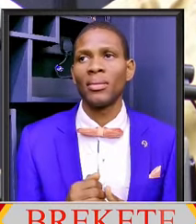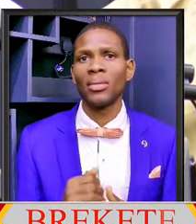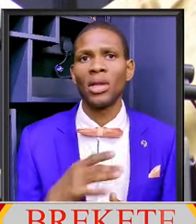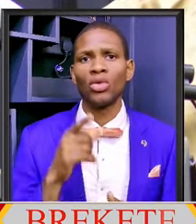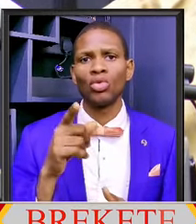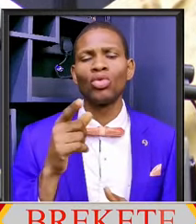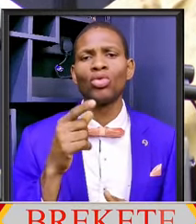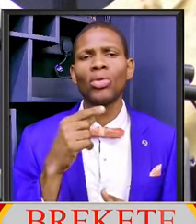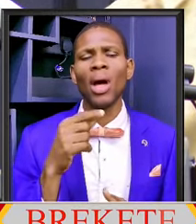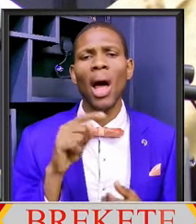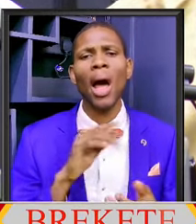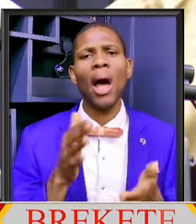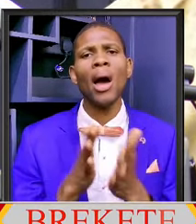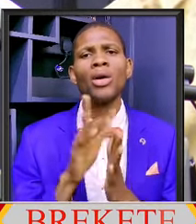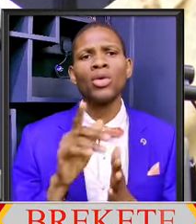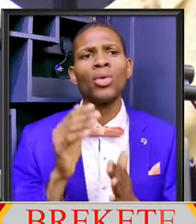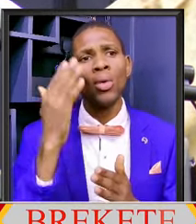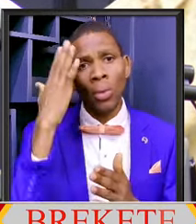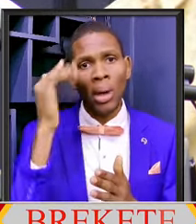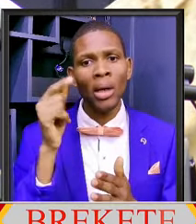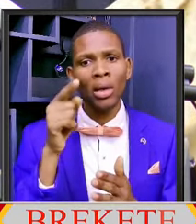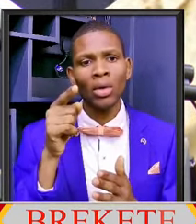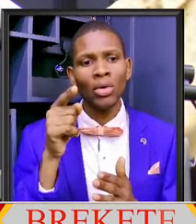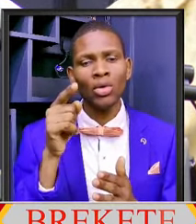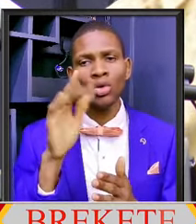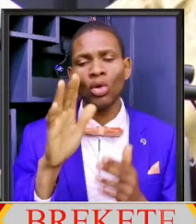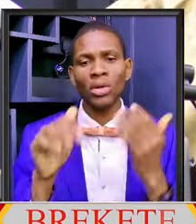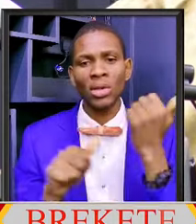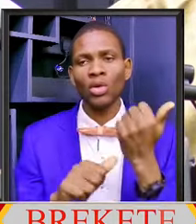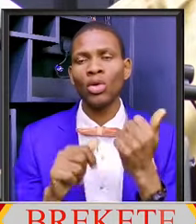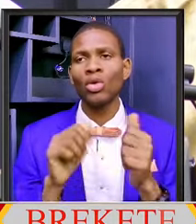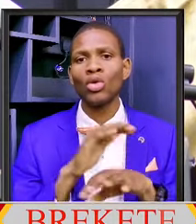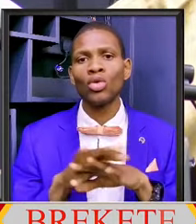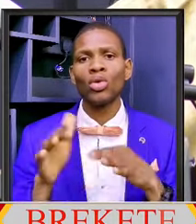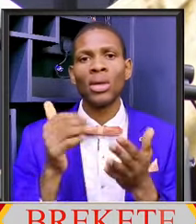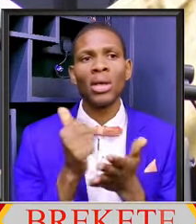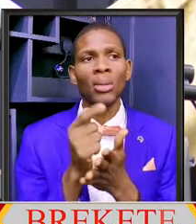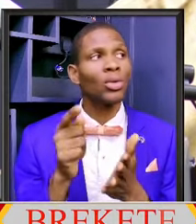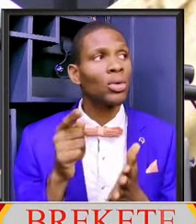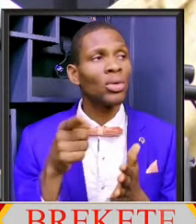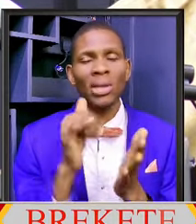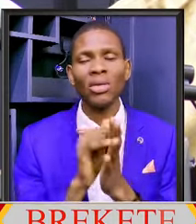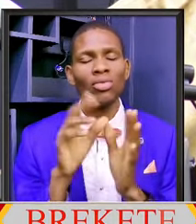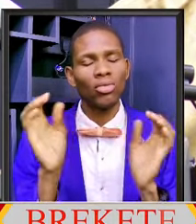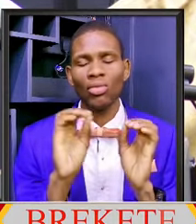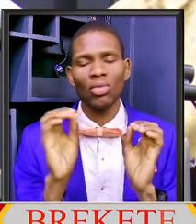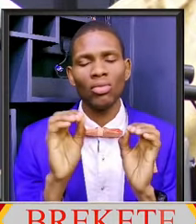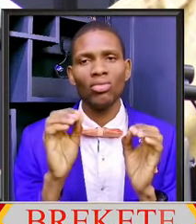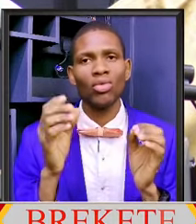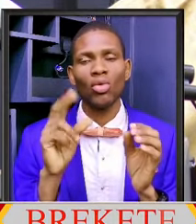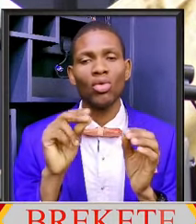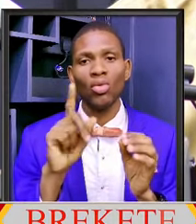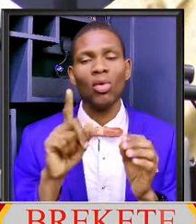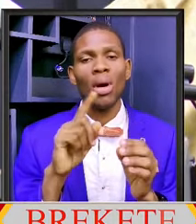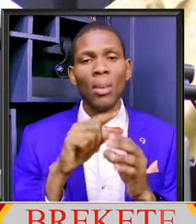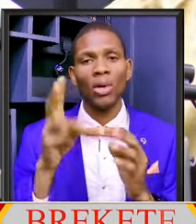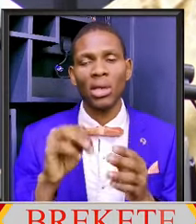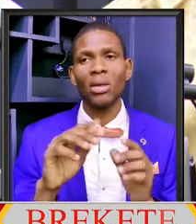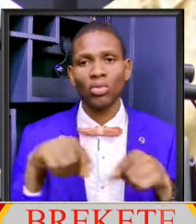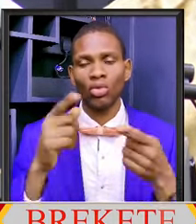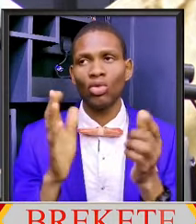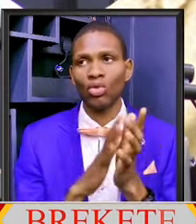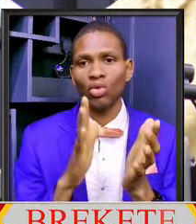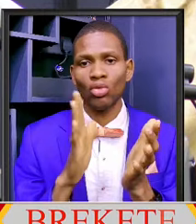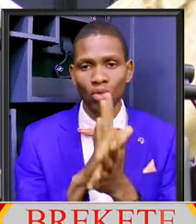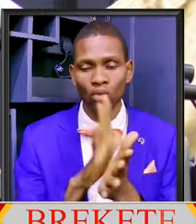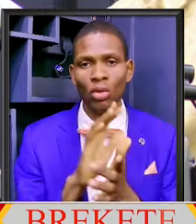And you tell me, I ask you why your seniors no help you. You talk say none of them go to school. Yes, sir. But you won't